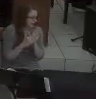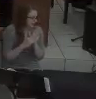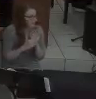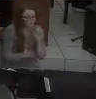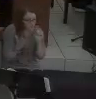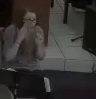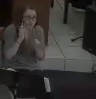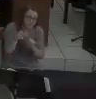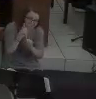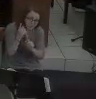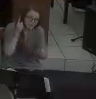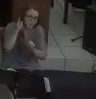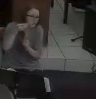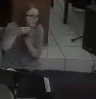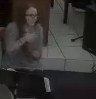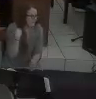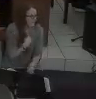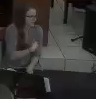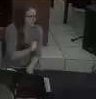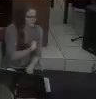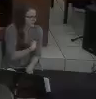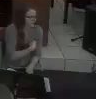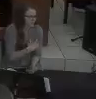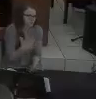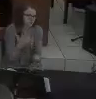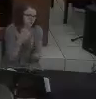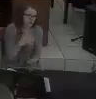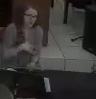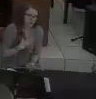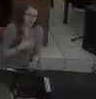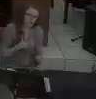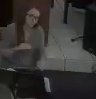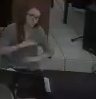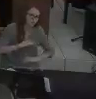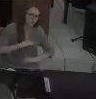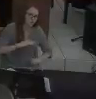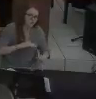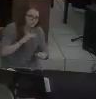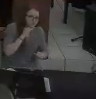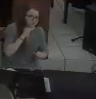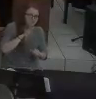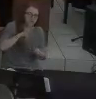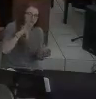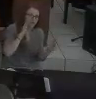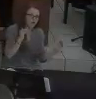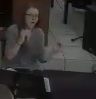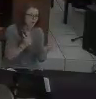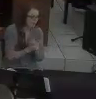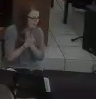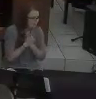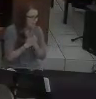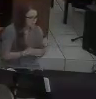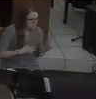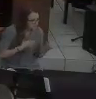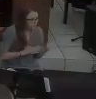you who feed us, and wanting to feel full of your hope and love and joy and trust and